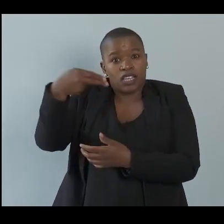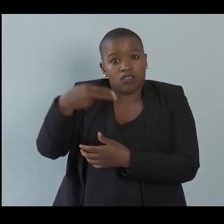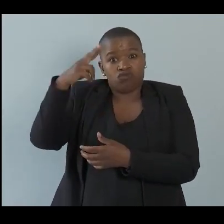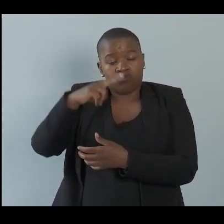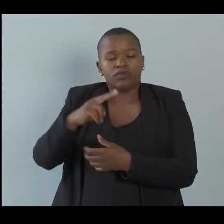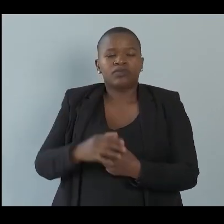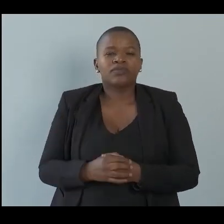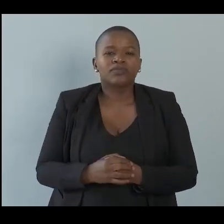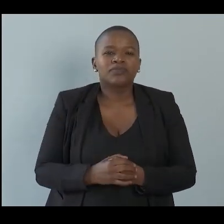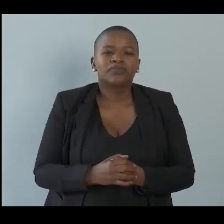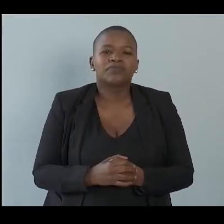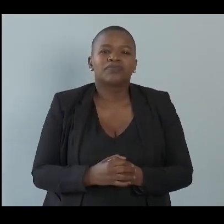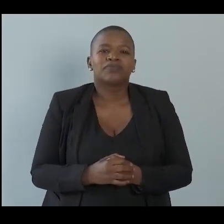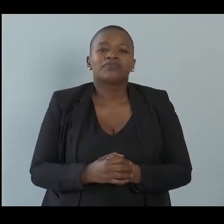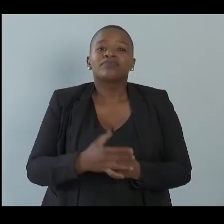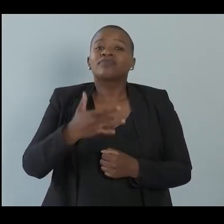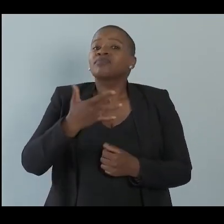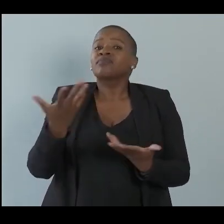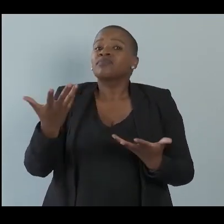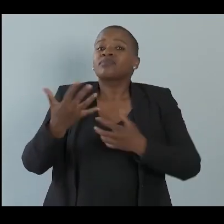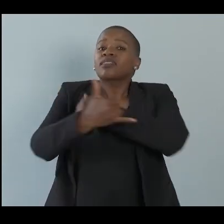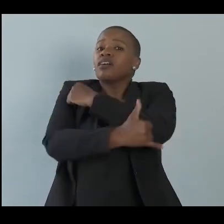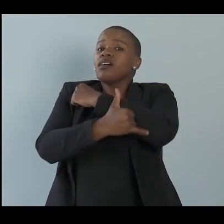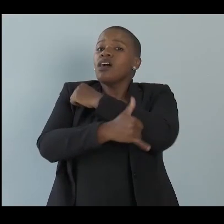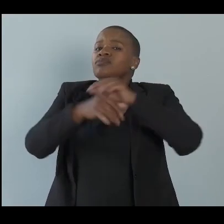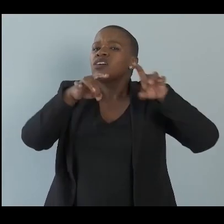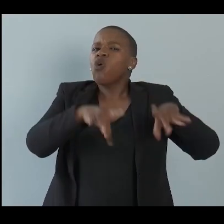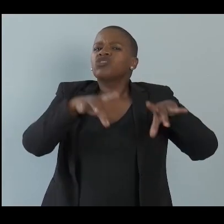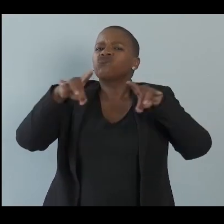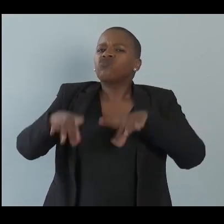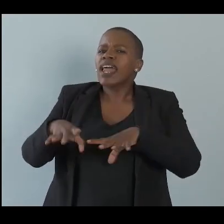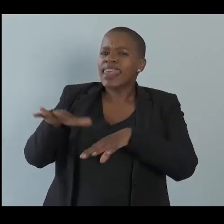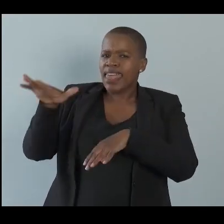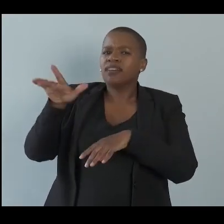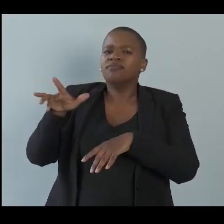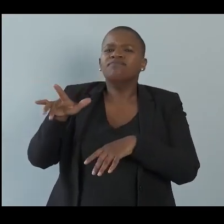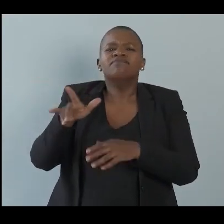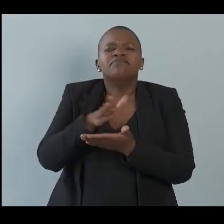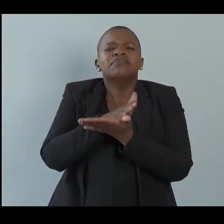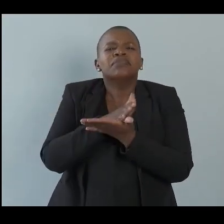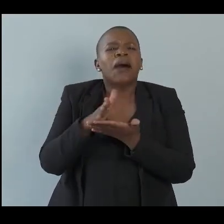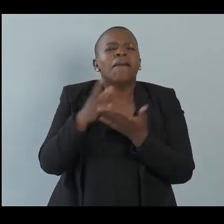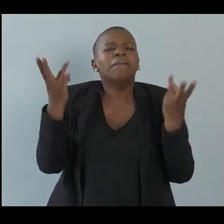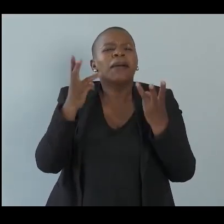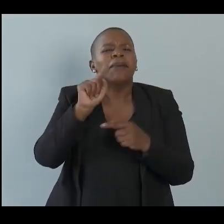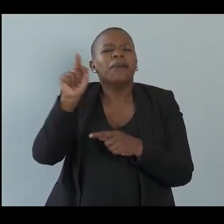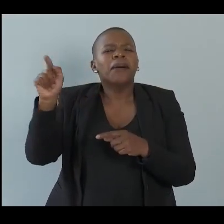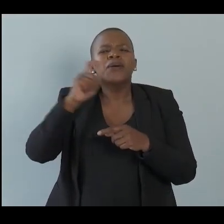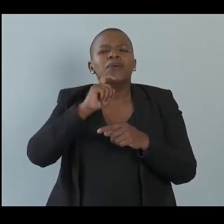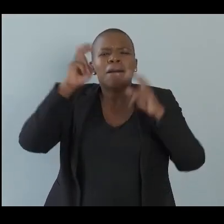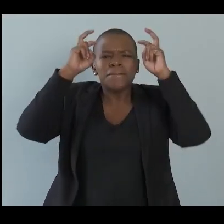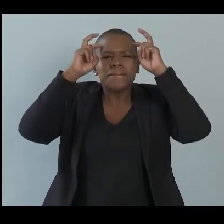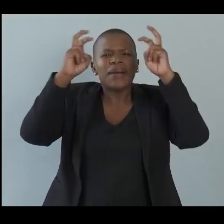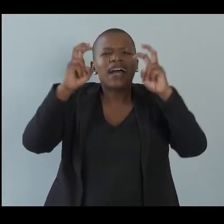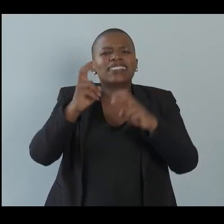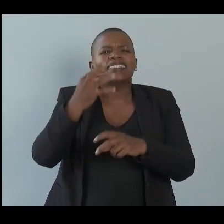experienced pressure in Australia due to the legislative change of migrating all devices from 3G to a 4G network.